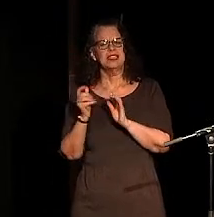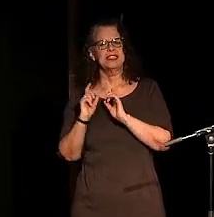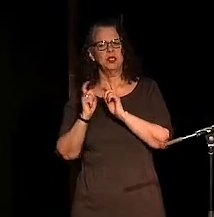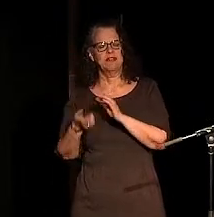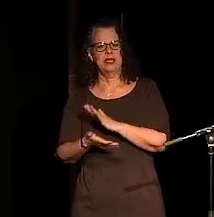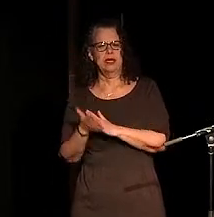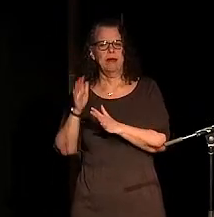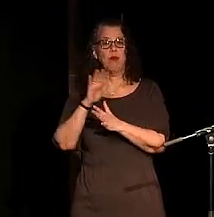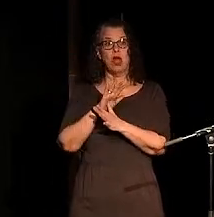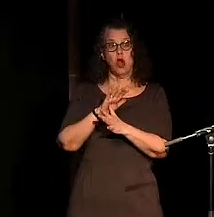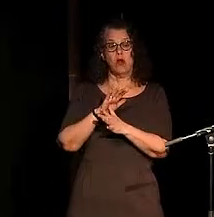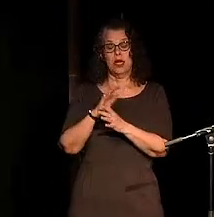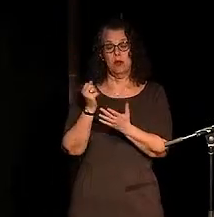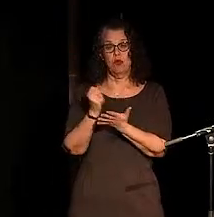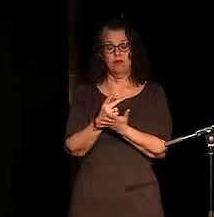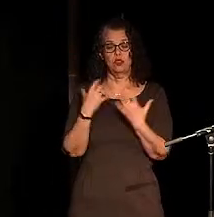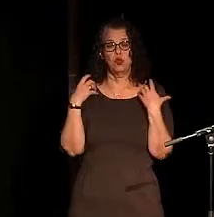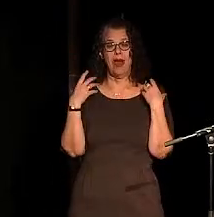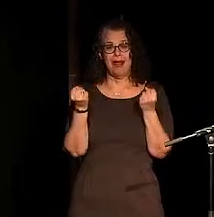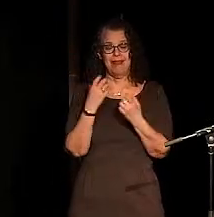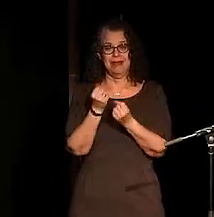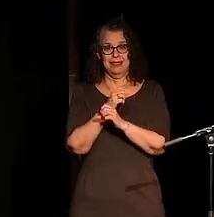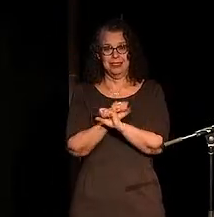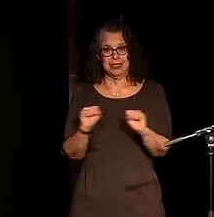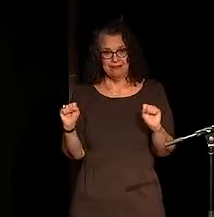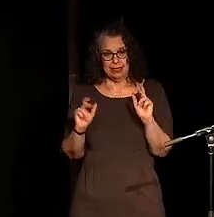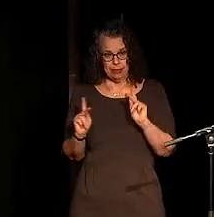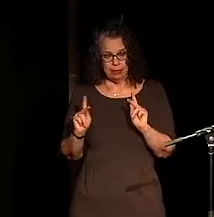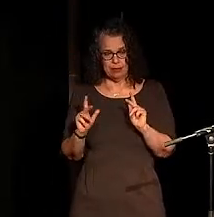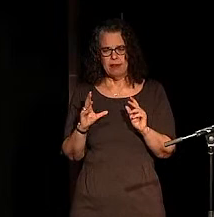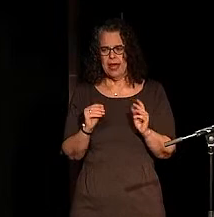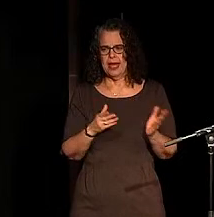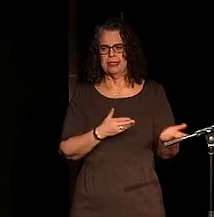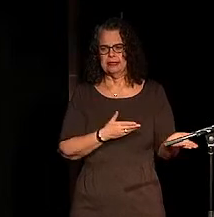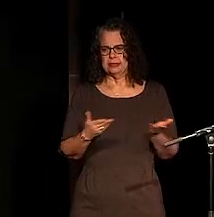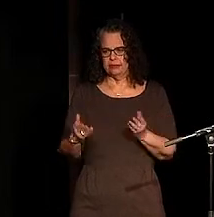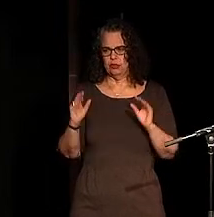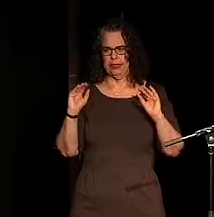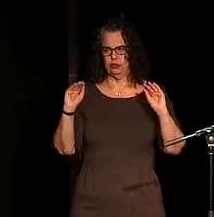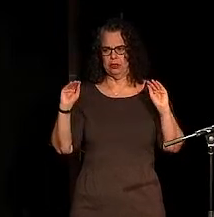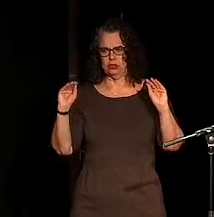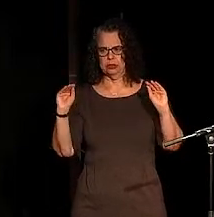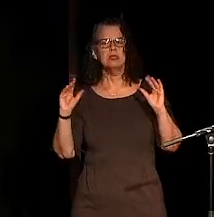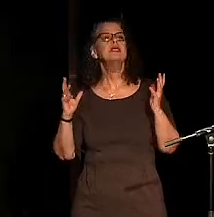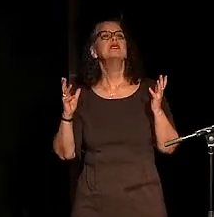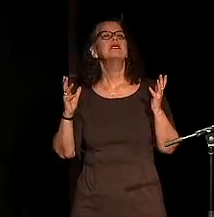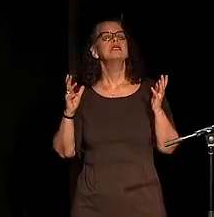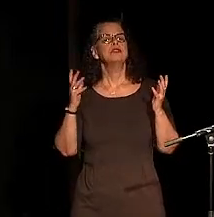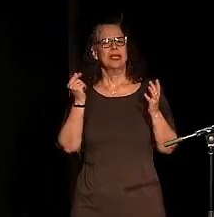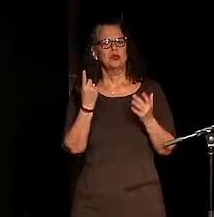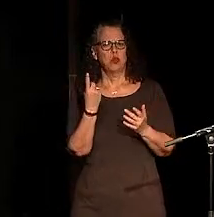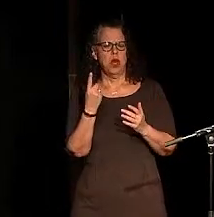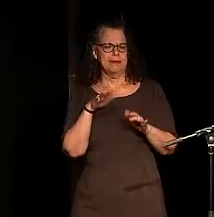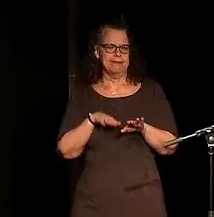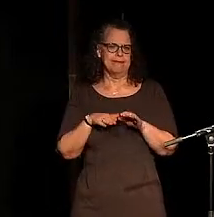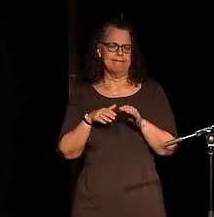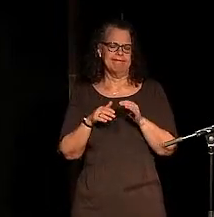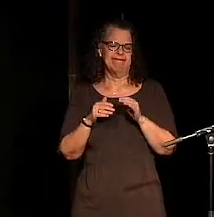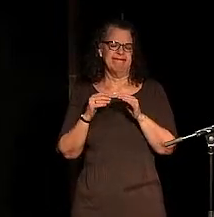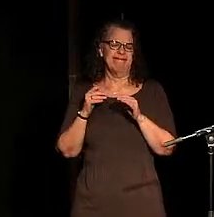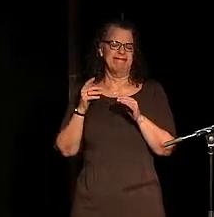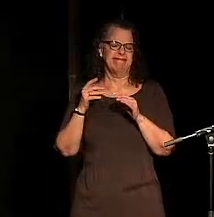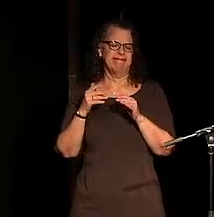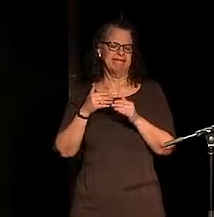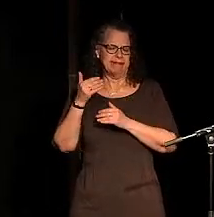to health and safety and also delivery of instruction. So it's one of the steps for them